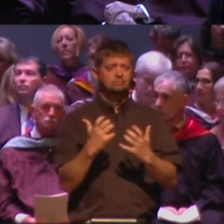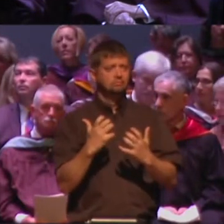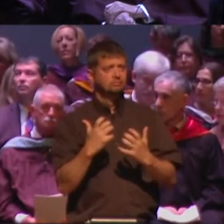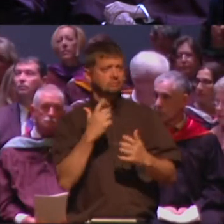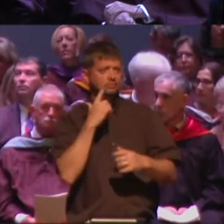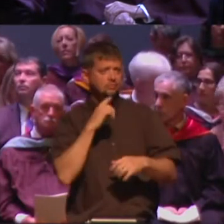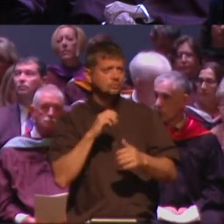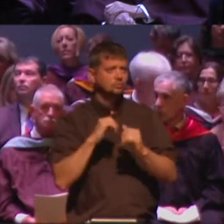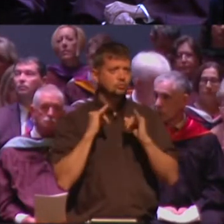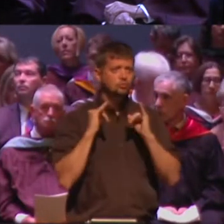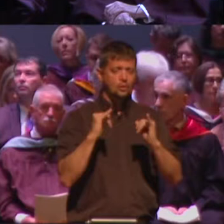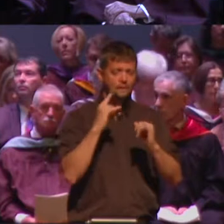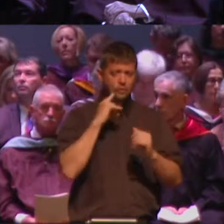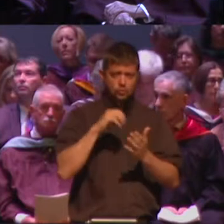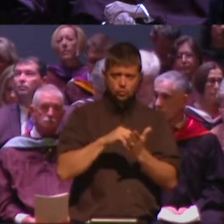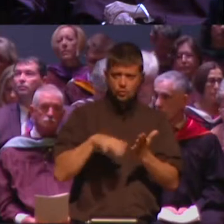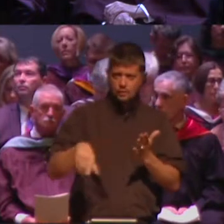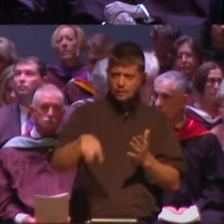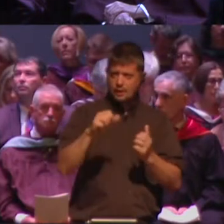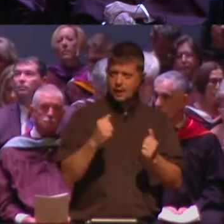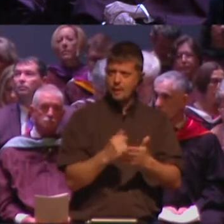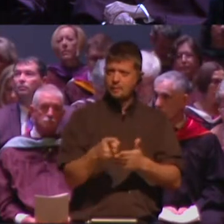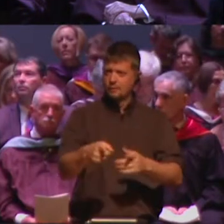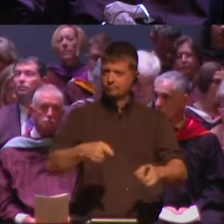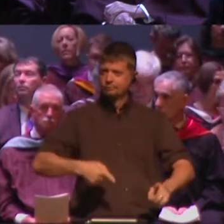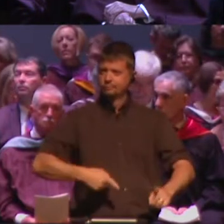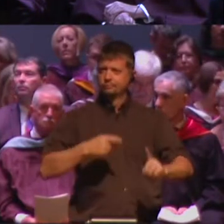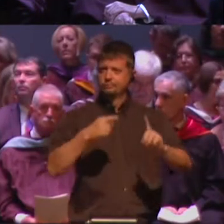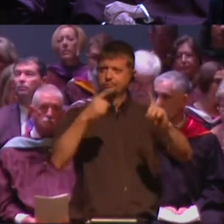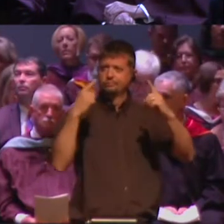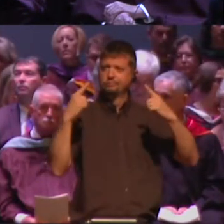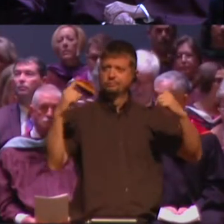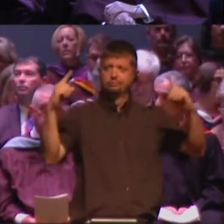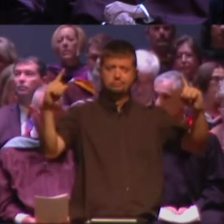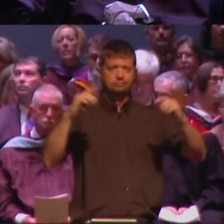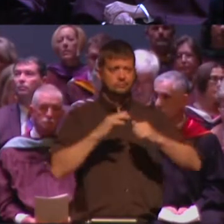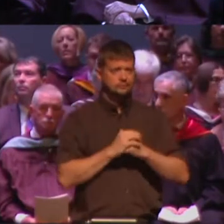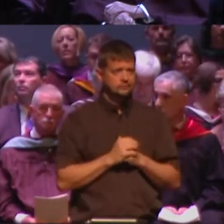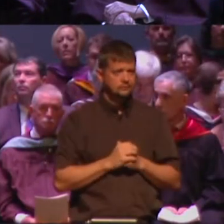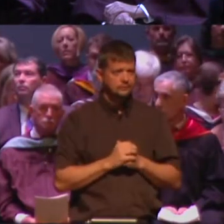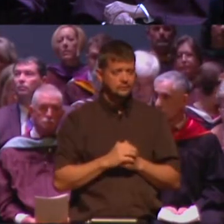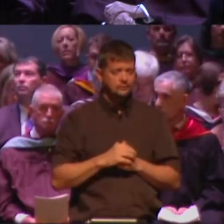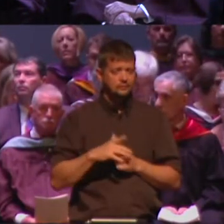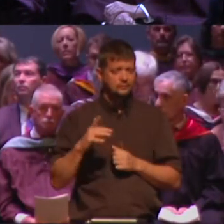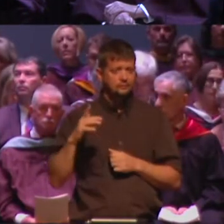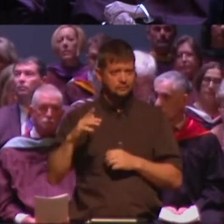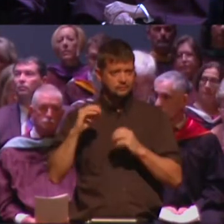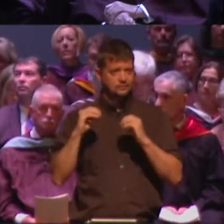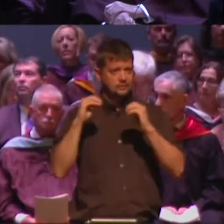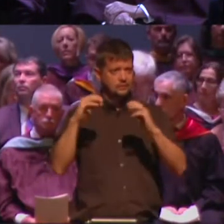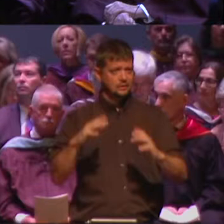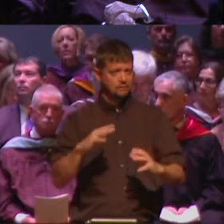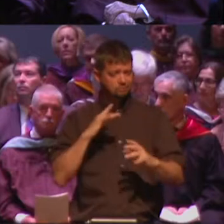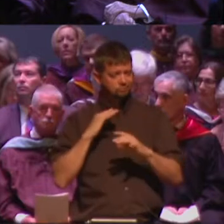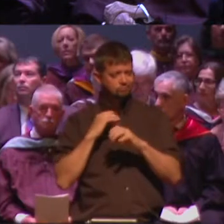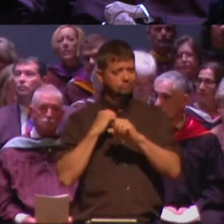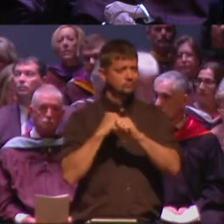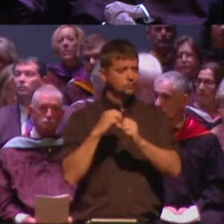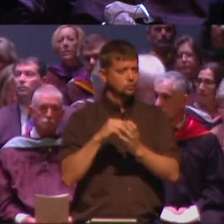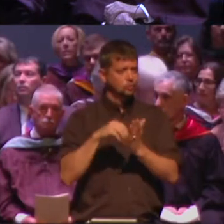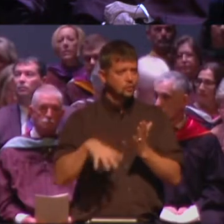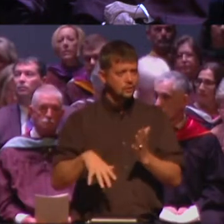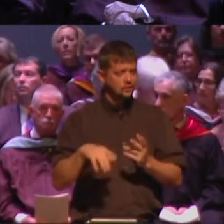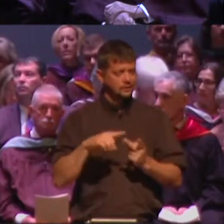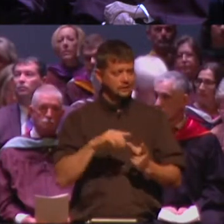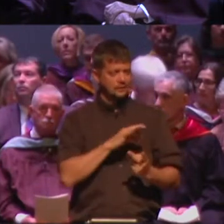assisting students so they reach their goals. The instructor is also greatly admired by students and faculty for